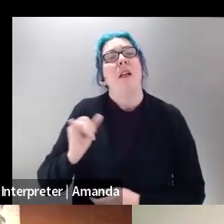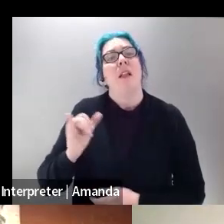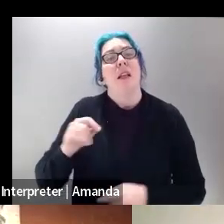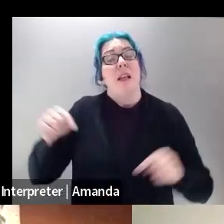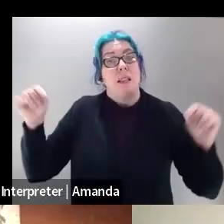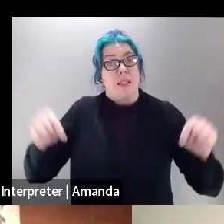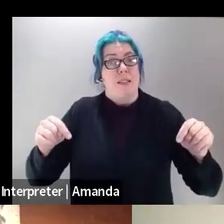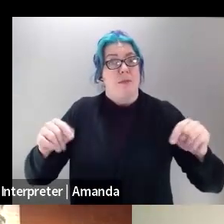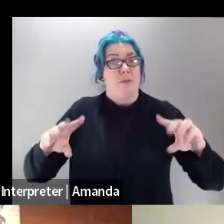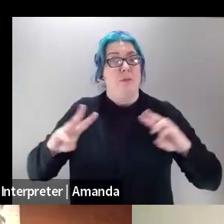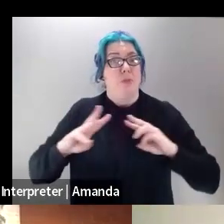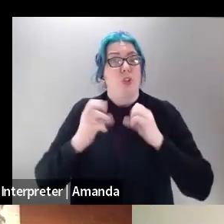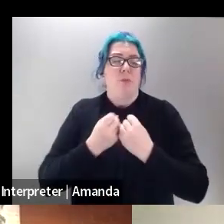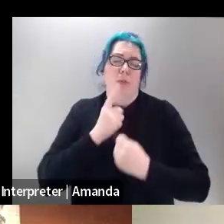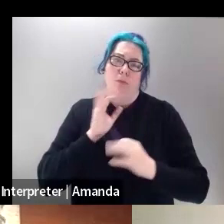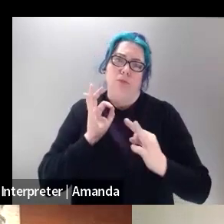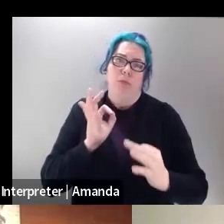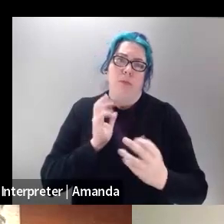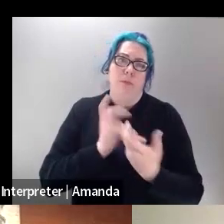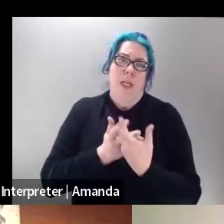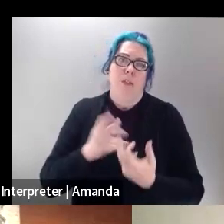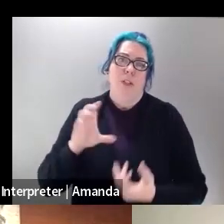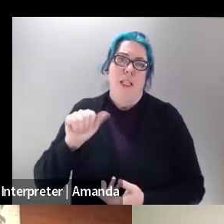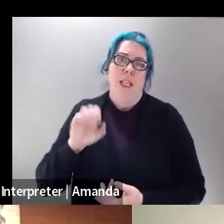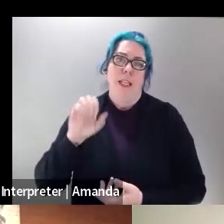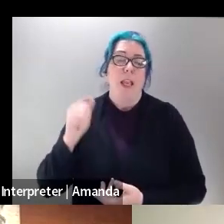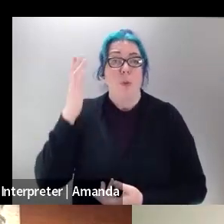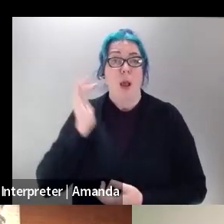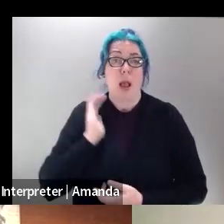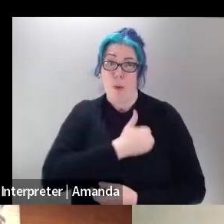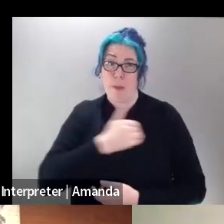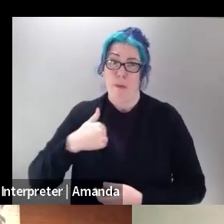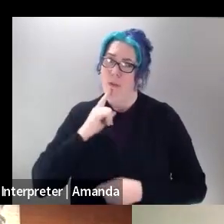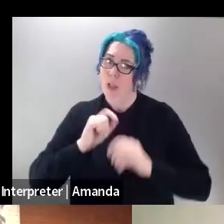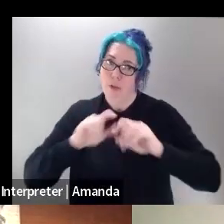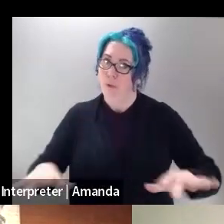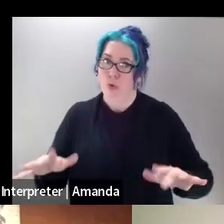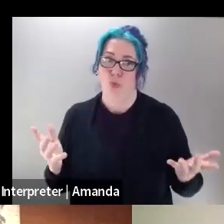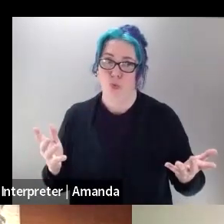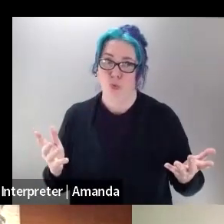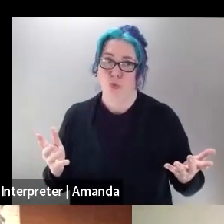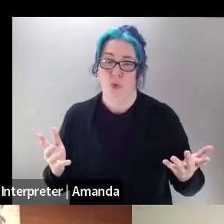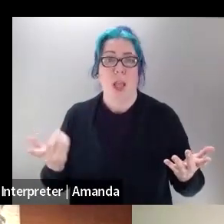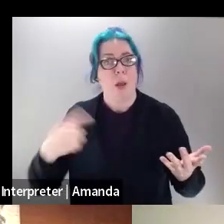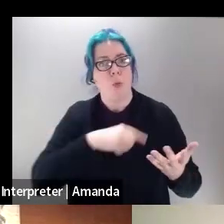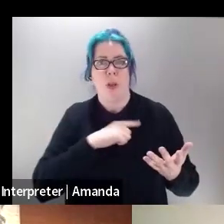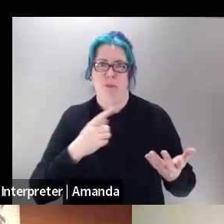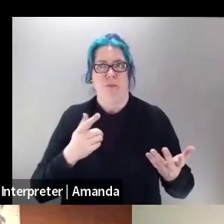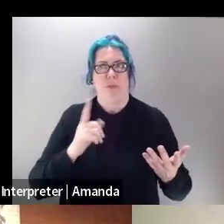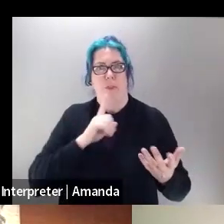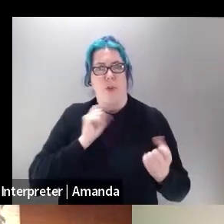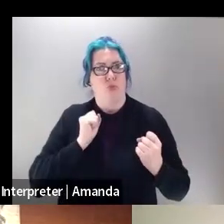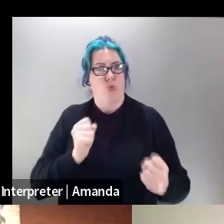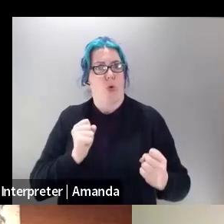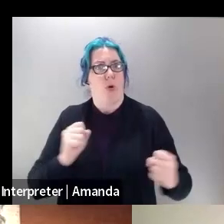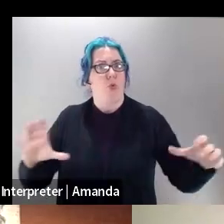diverse group of practitioners, and that's one of our huge strengths as an association. And so we have